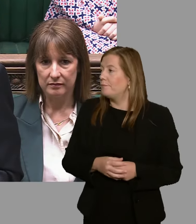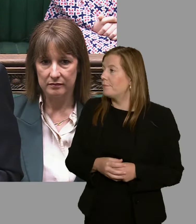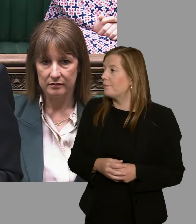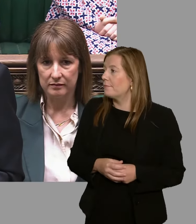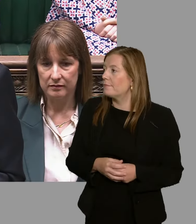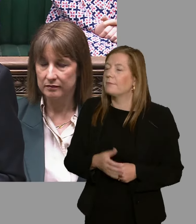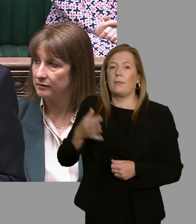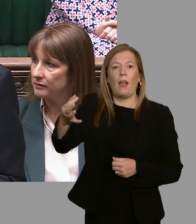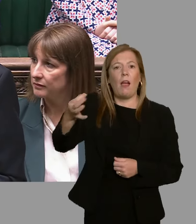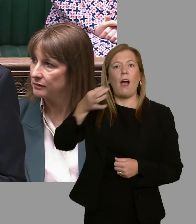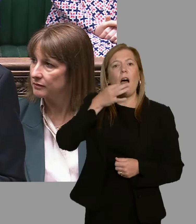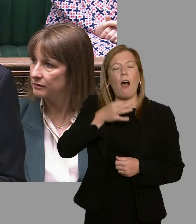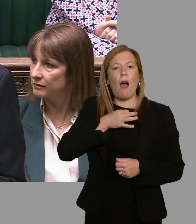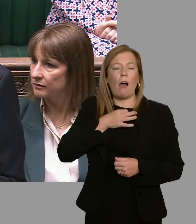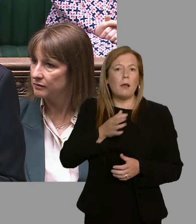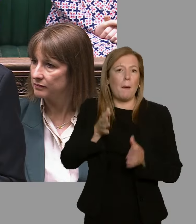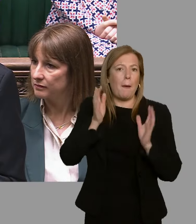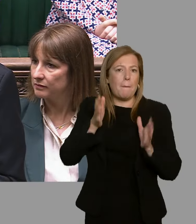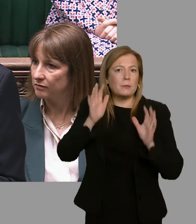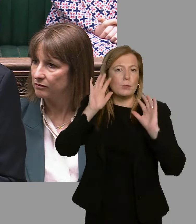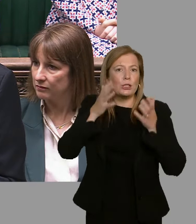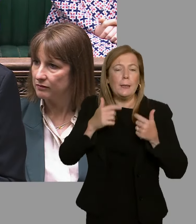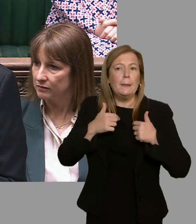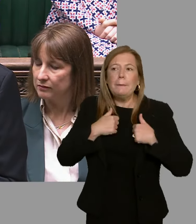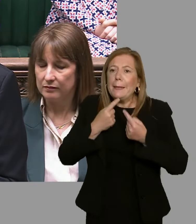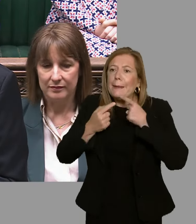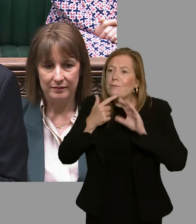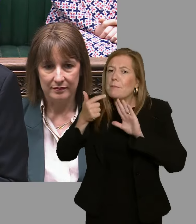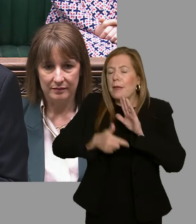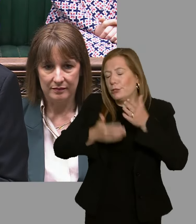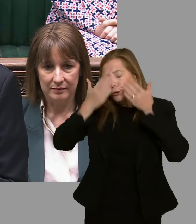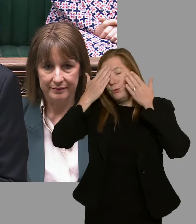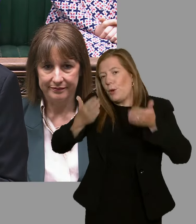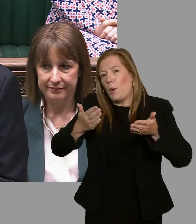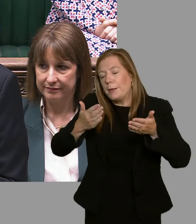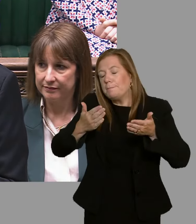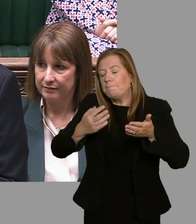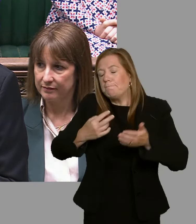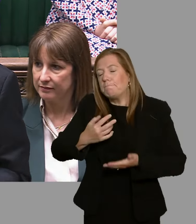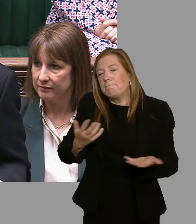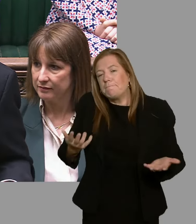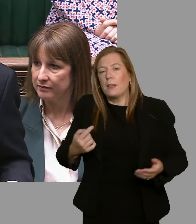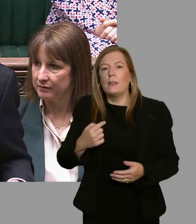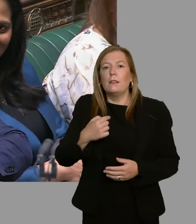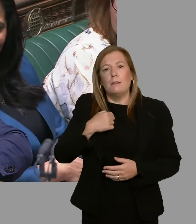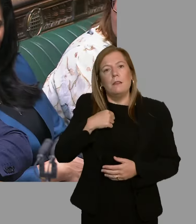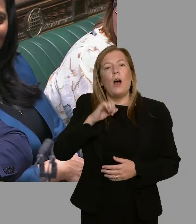the details of it, I'm afraid, at this stage, but I will make sure that he gets a meeting with the relevant minister